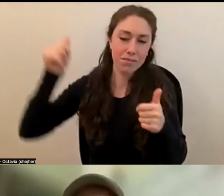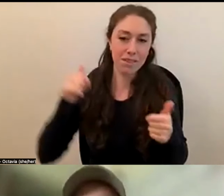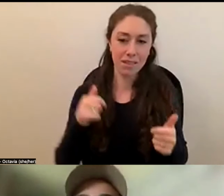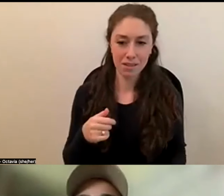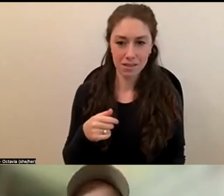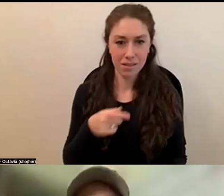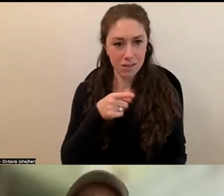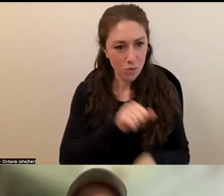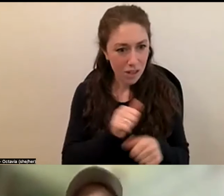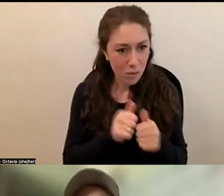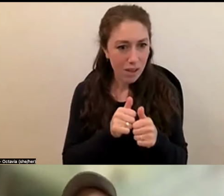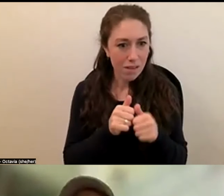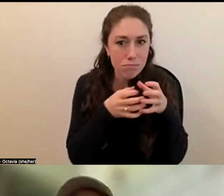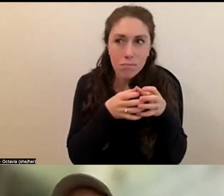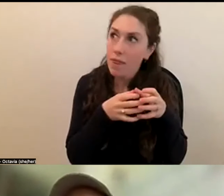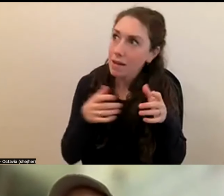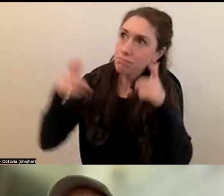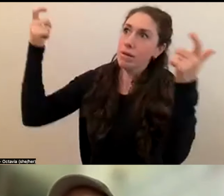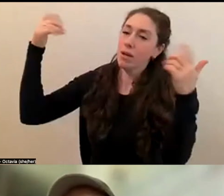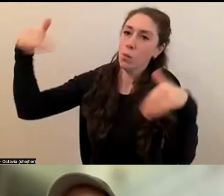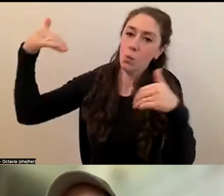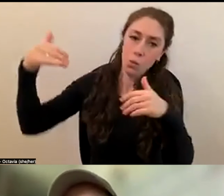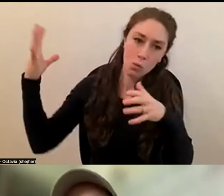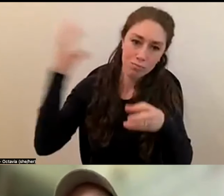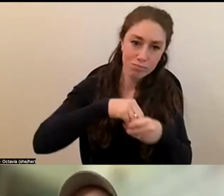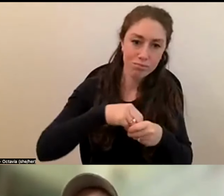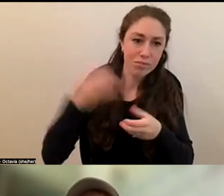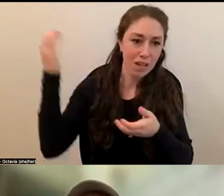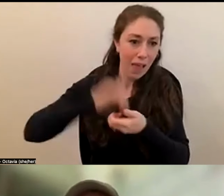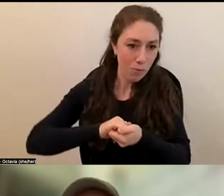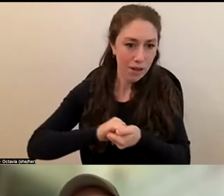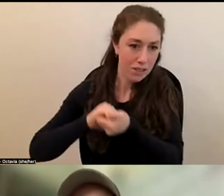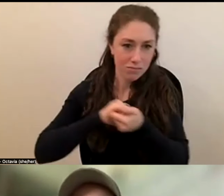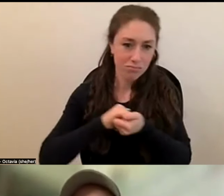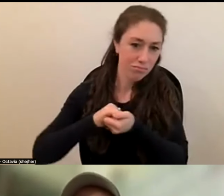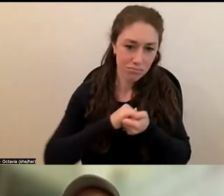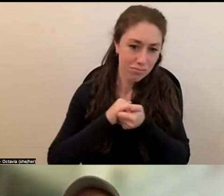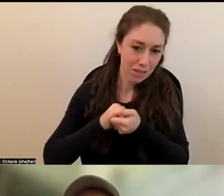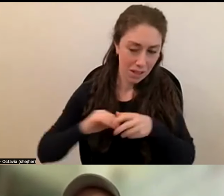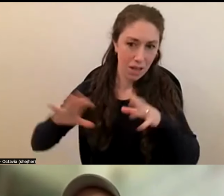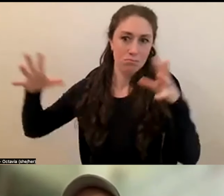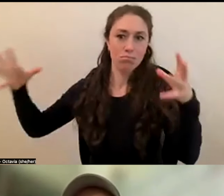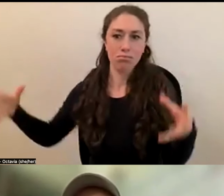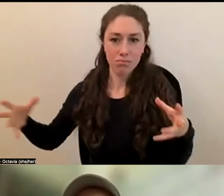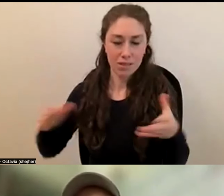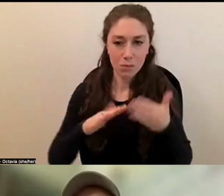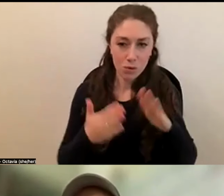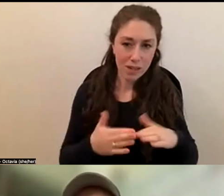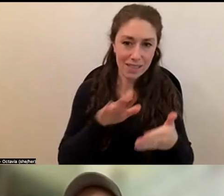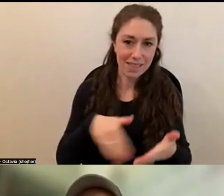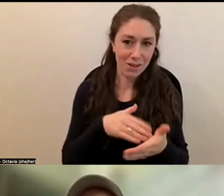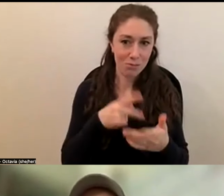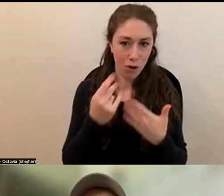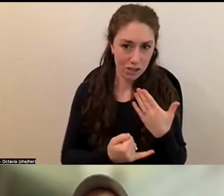Image, Schomburg, NEA. So there's this like collaboration between these community-centered projects